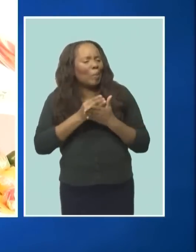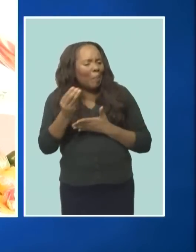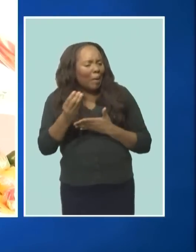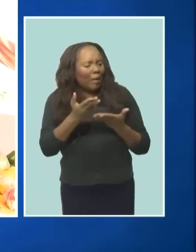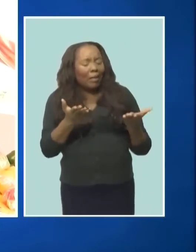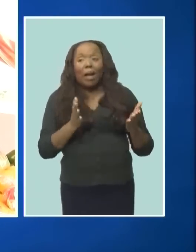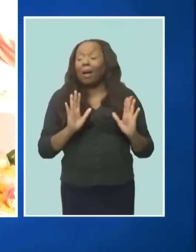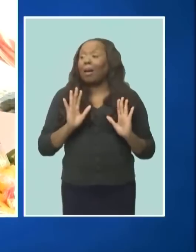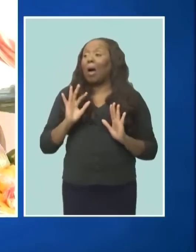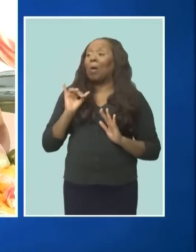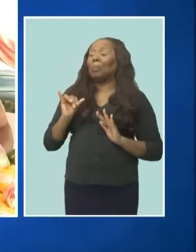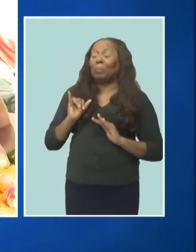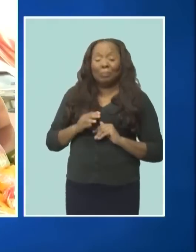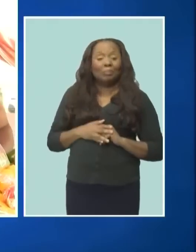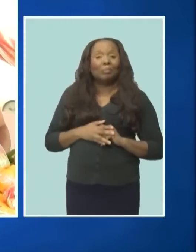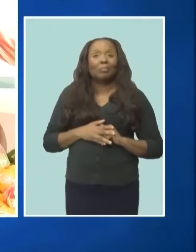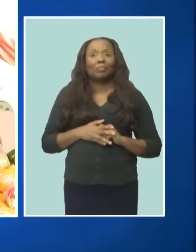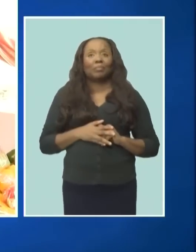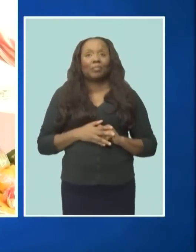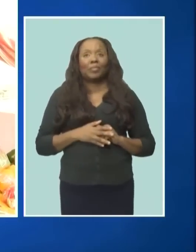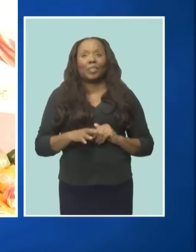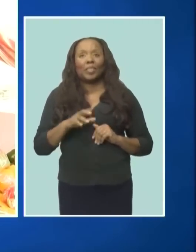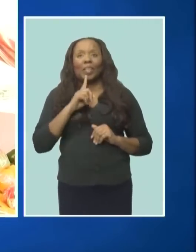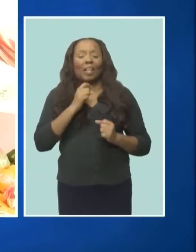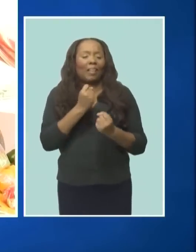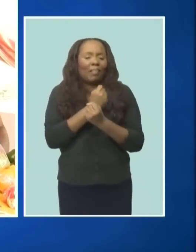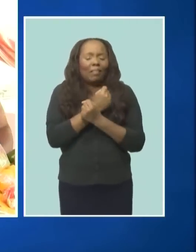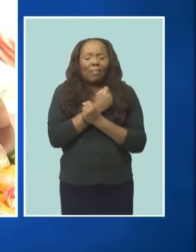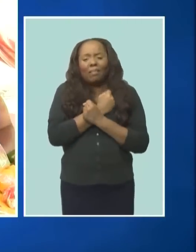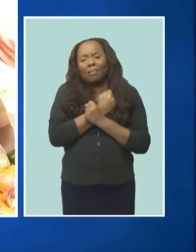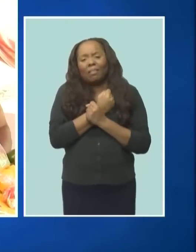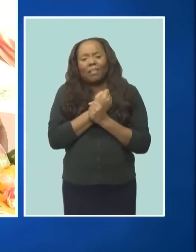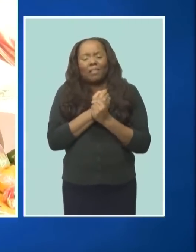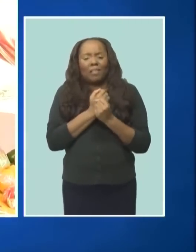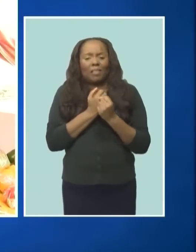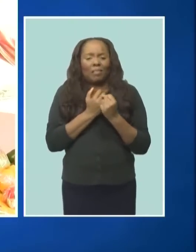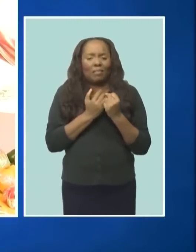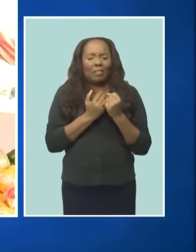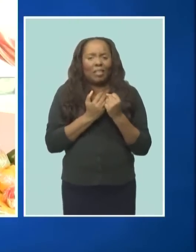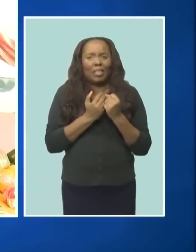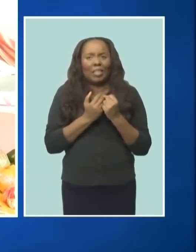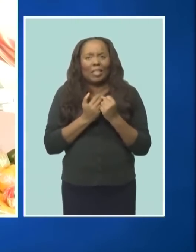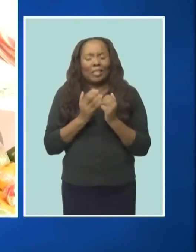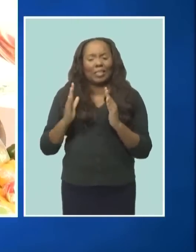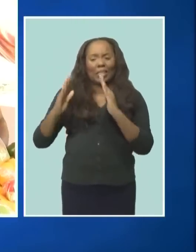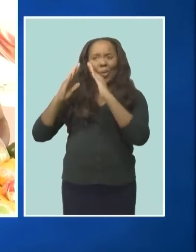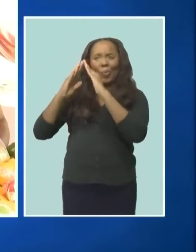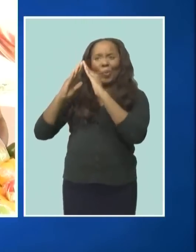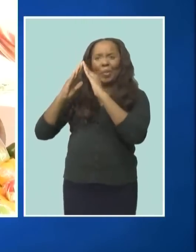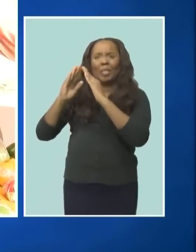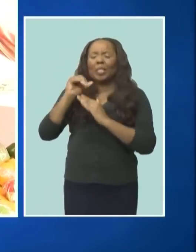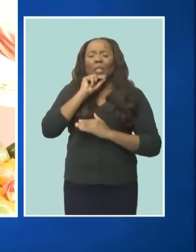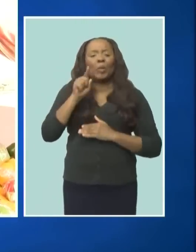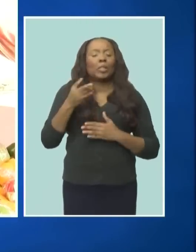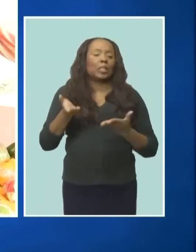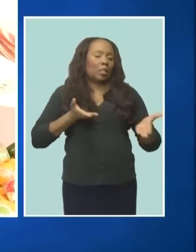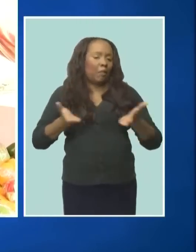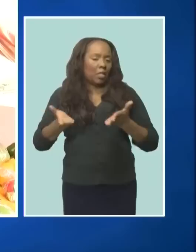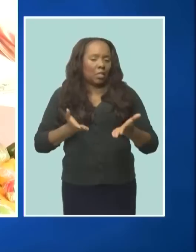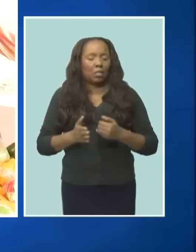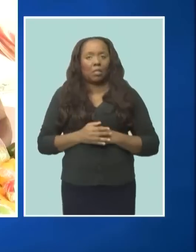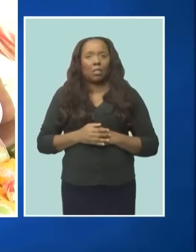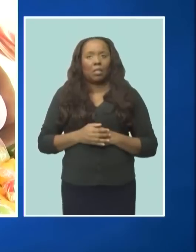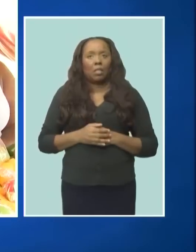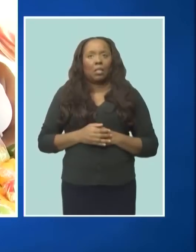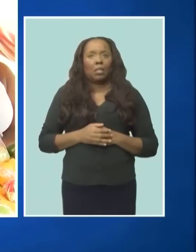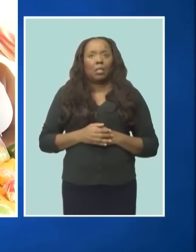So it's really a very loving stall. And when you come, you don't just get service, you get, a lot of people